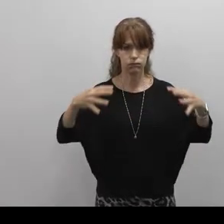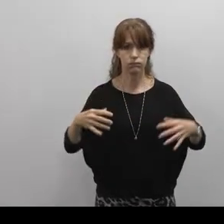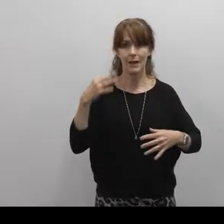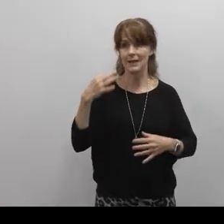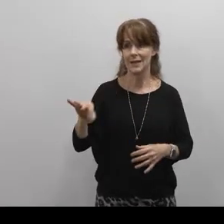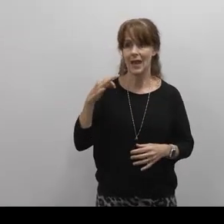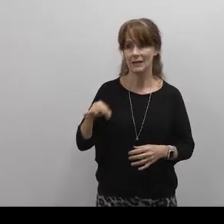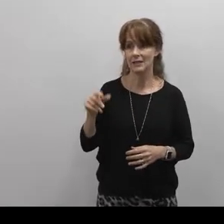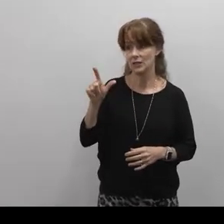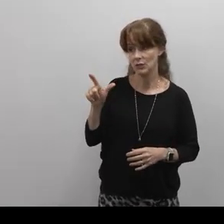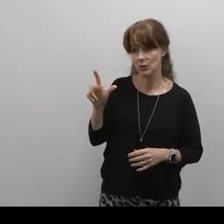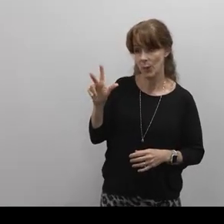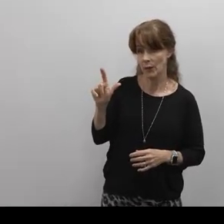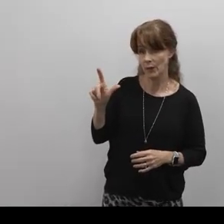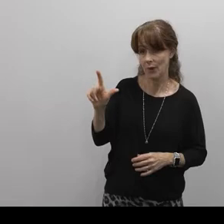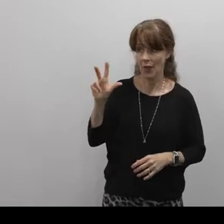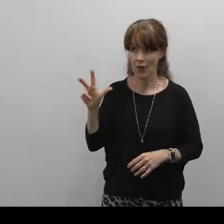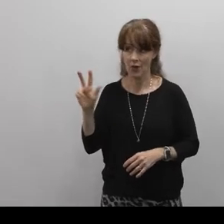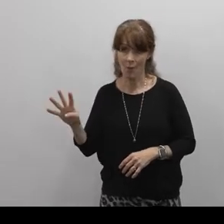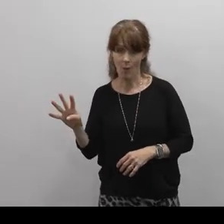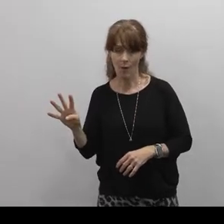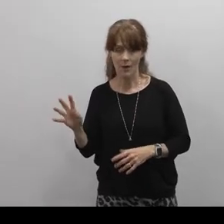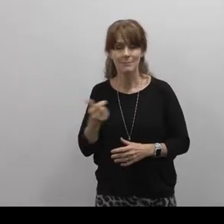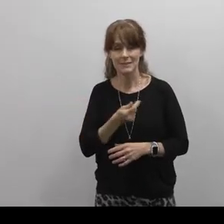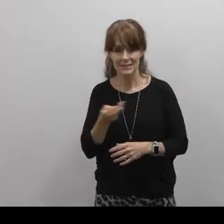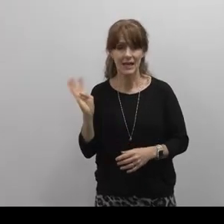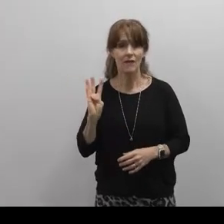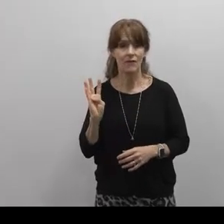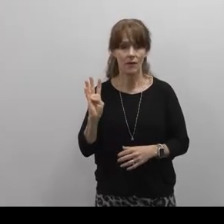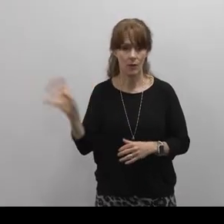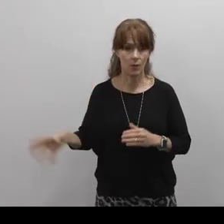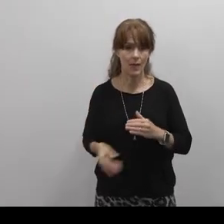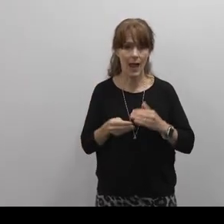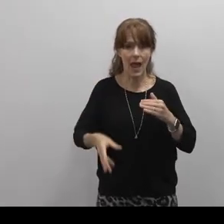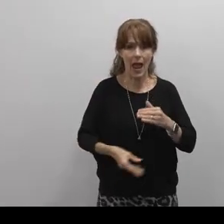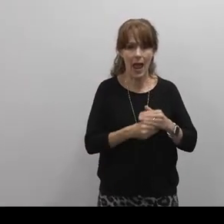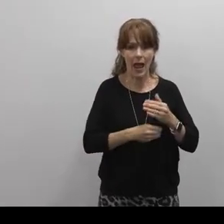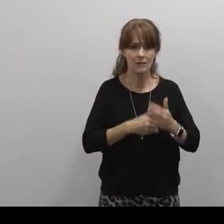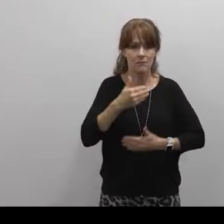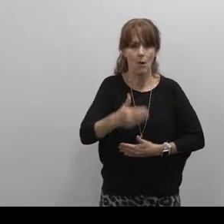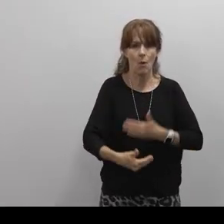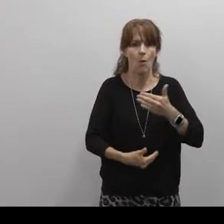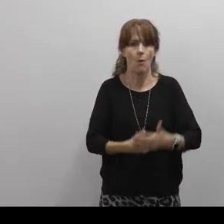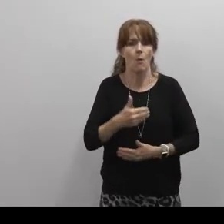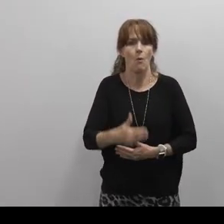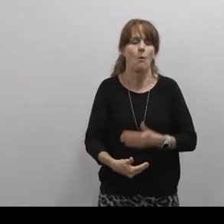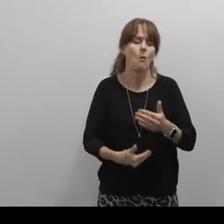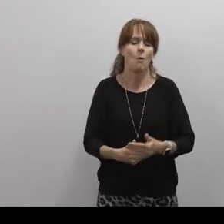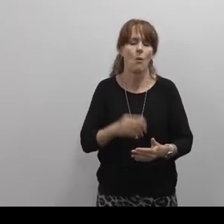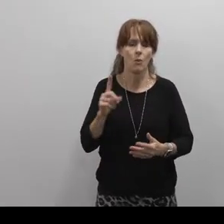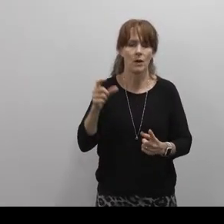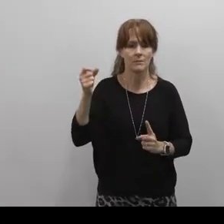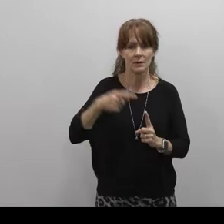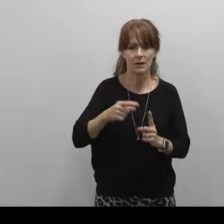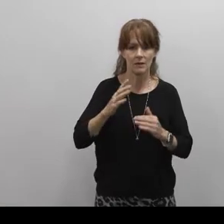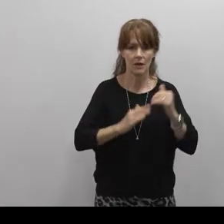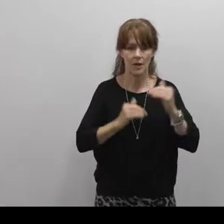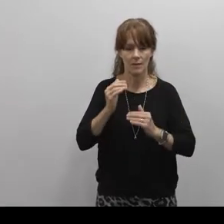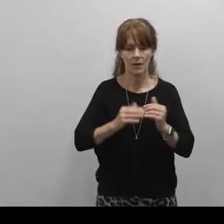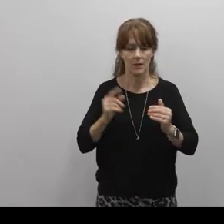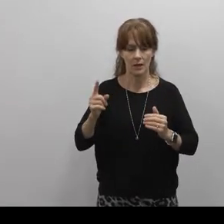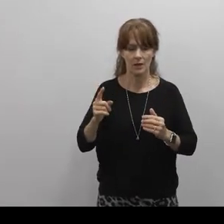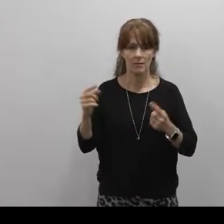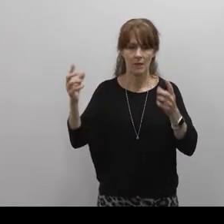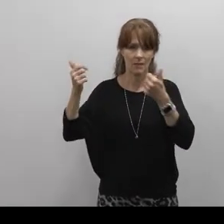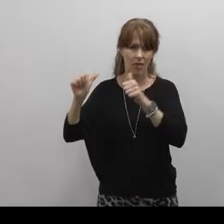1923 or 34. In several cases, though, we add buildings over the years and over the decades. So one particular building on the site might be